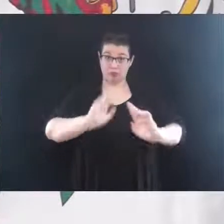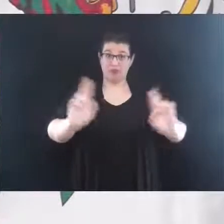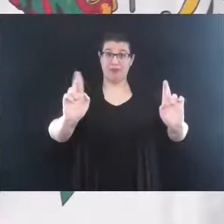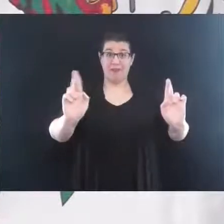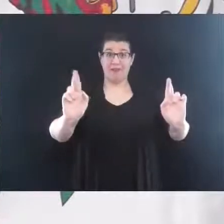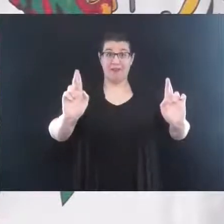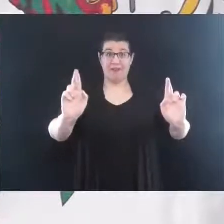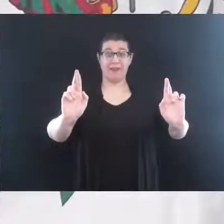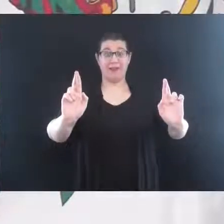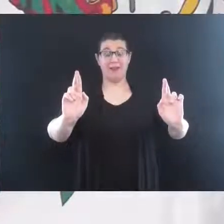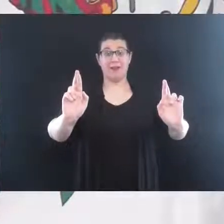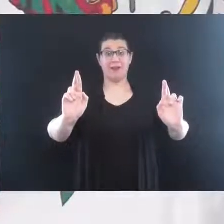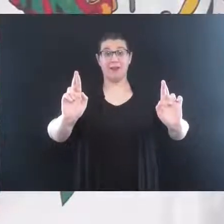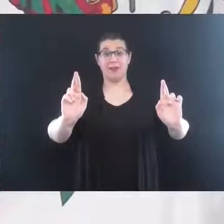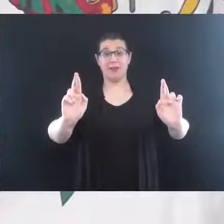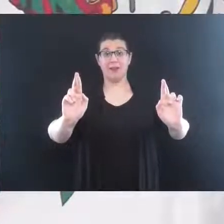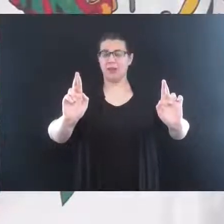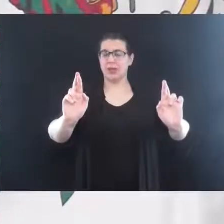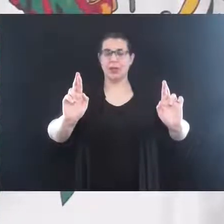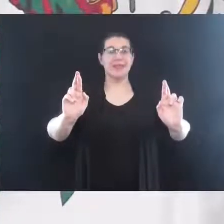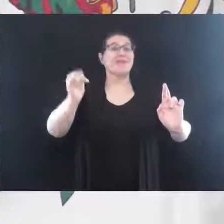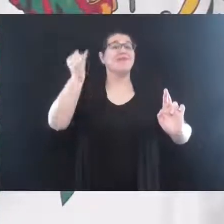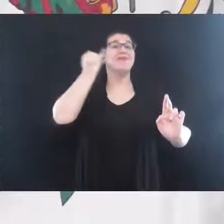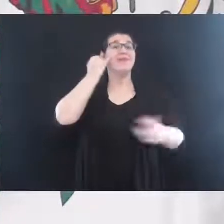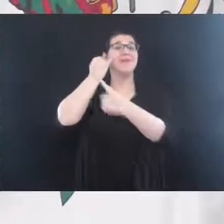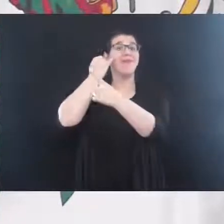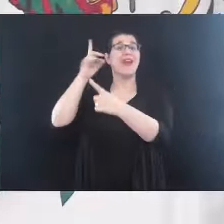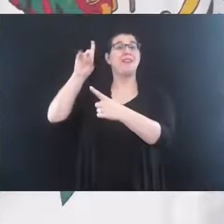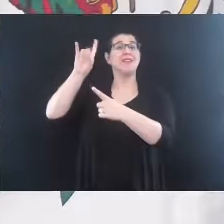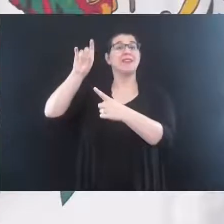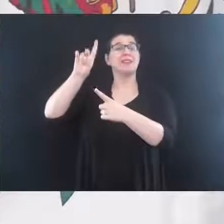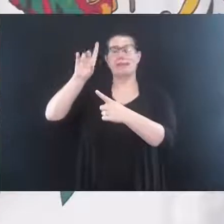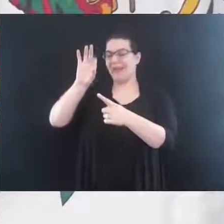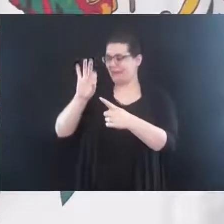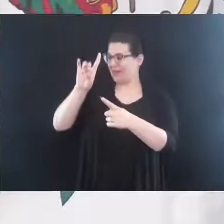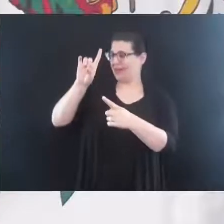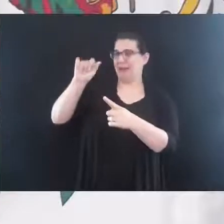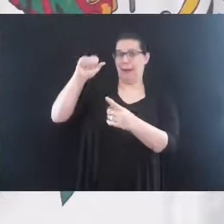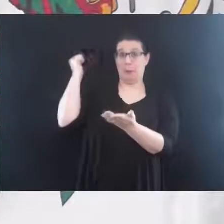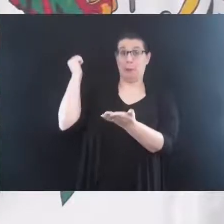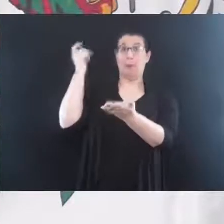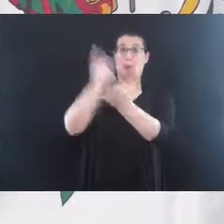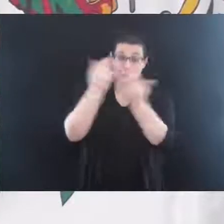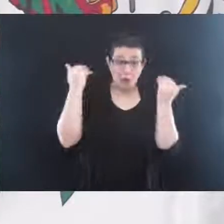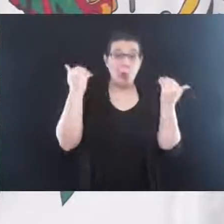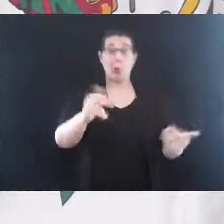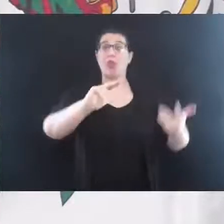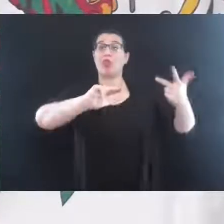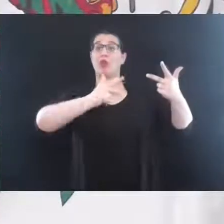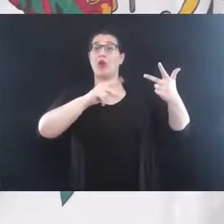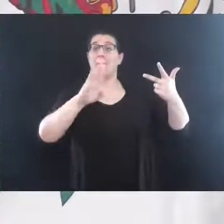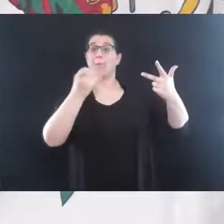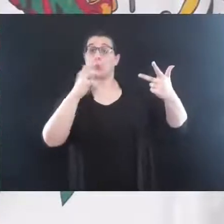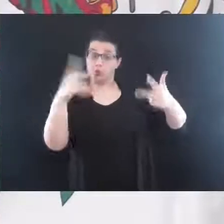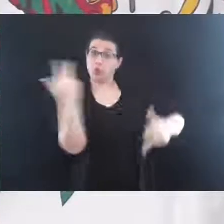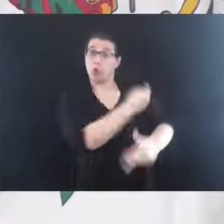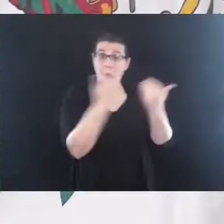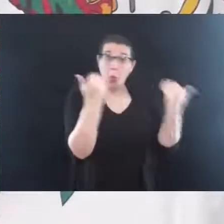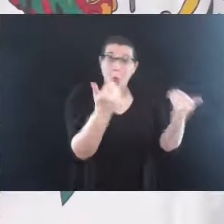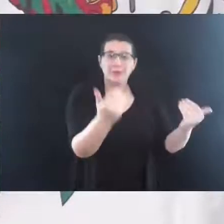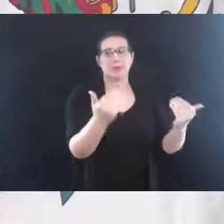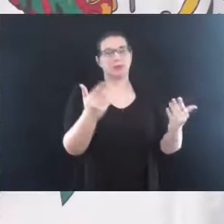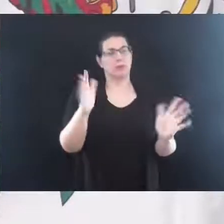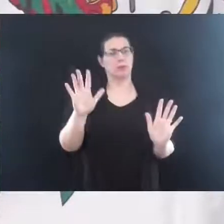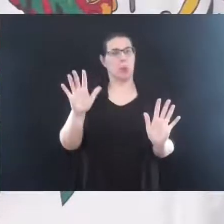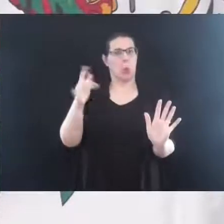the, as soon as the FDA says go on the booster shots, and we're watching it like crazy. They're meeting right